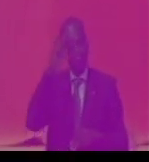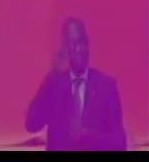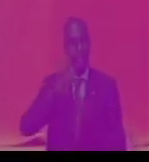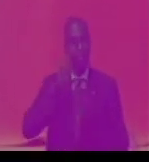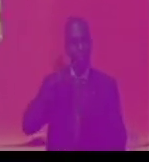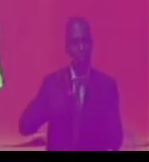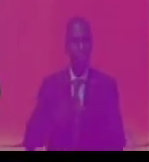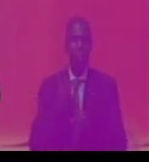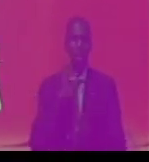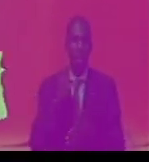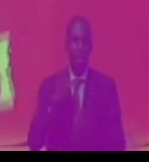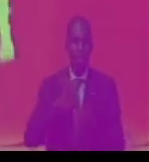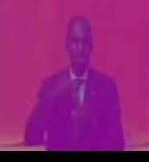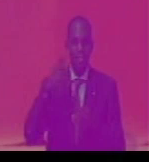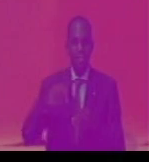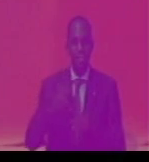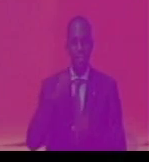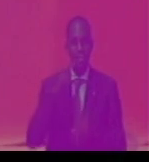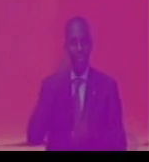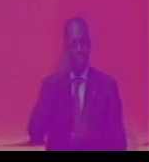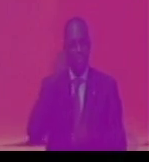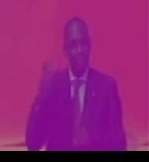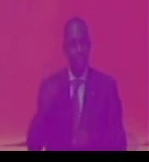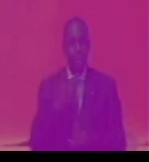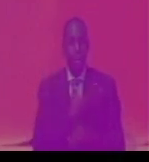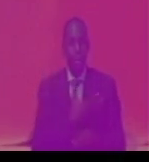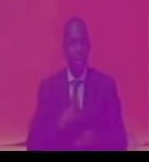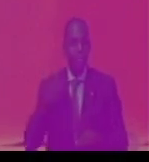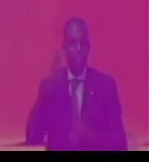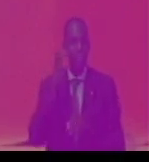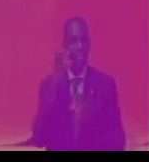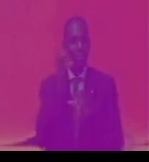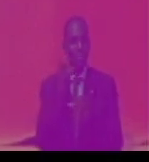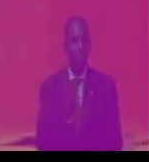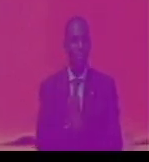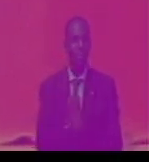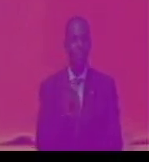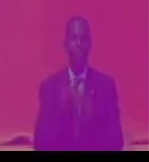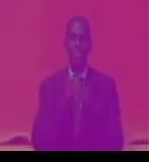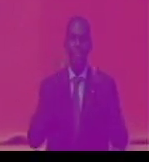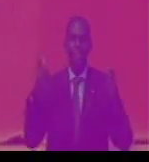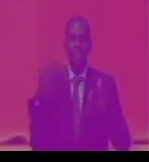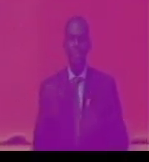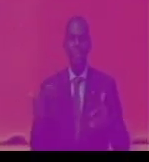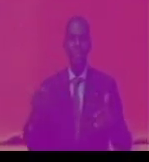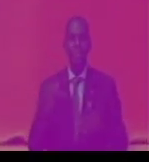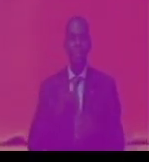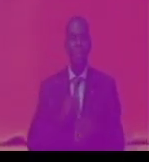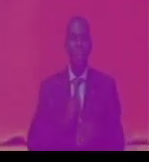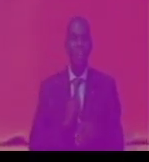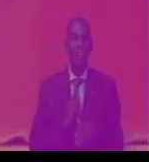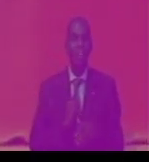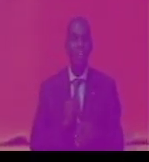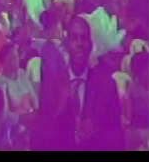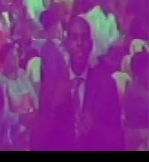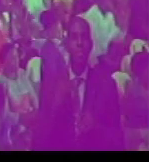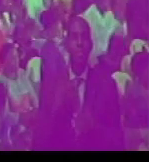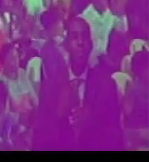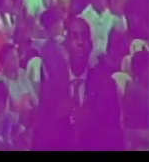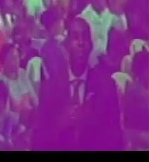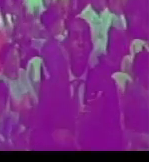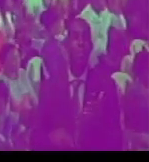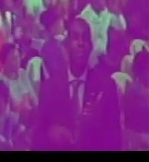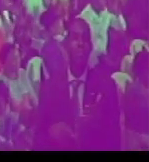dream and prayed for me. 2 days after, I was called and I was given a work of 300,000. Praise the